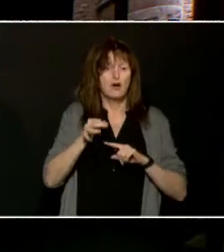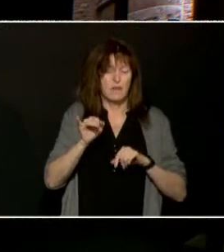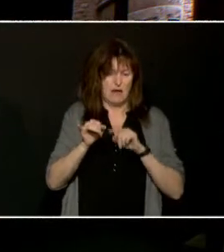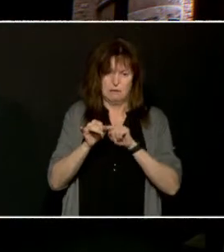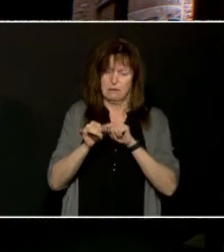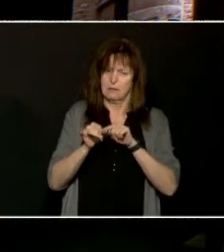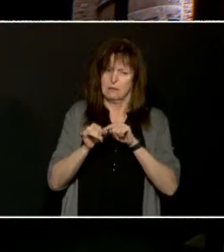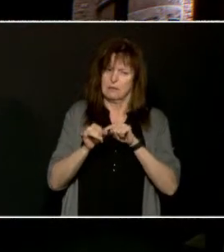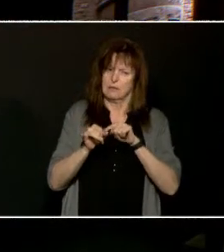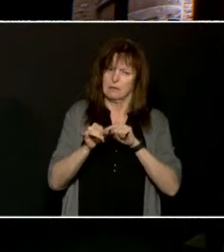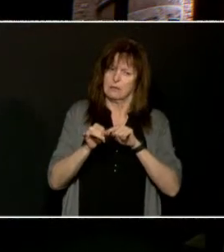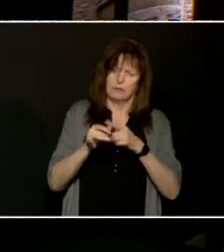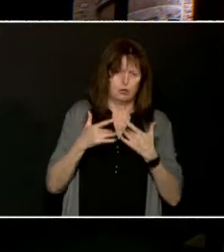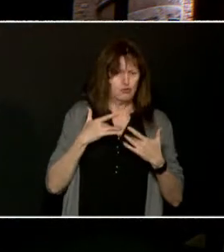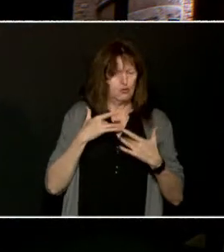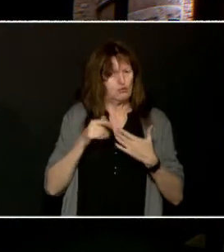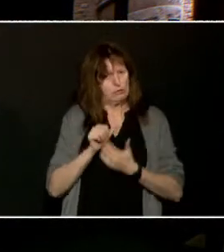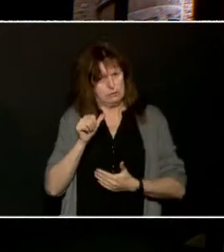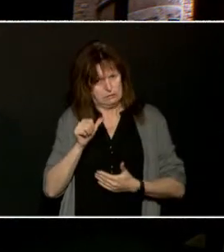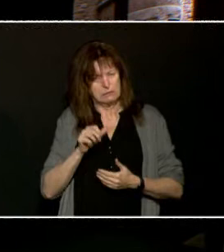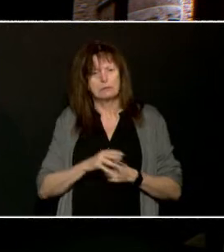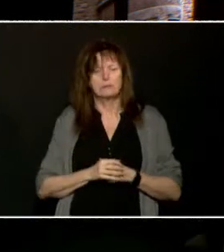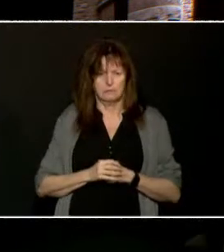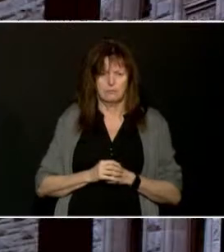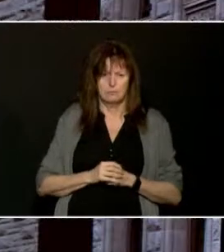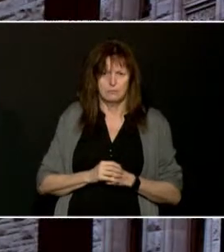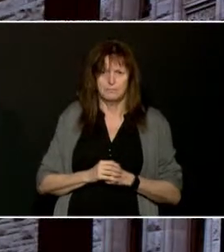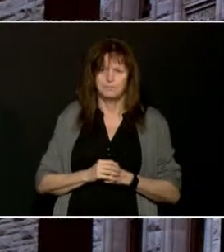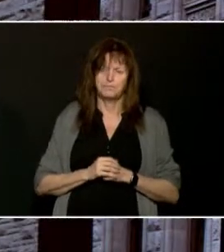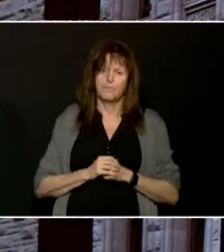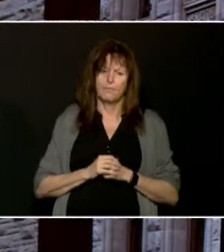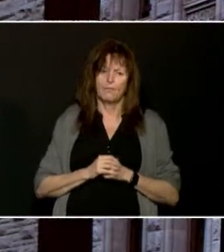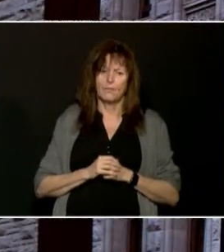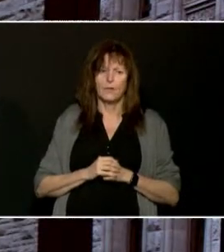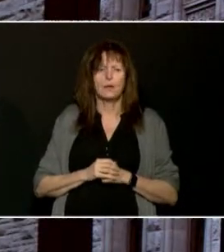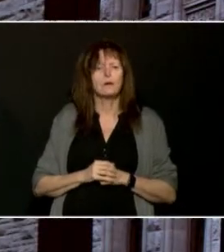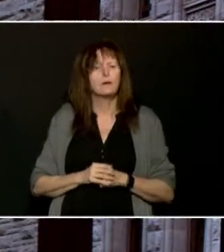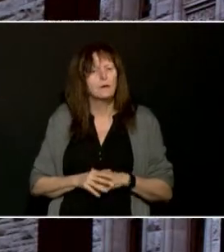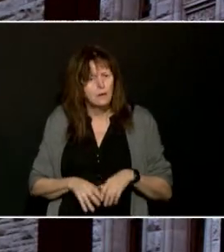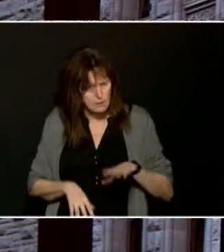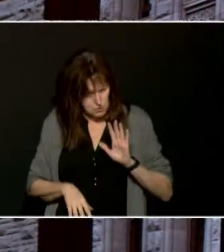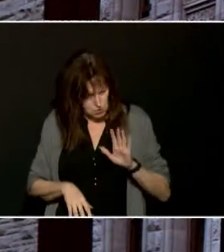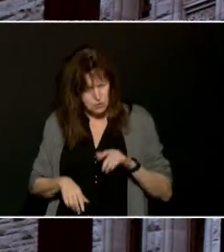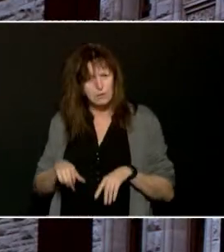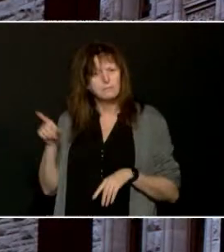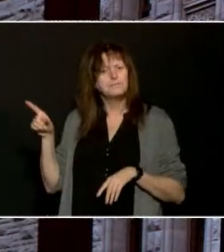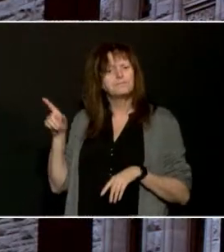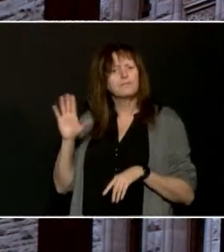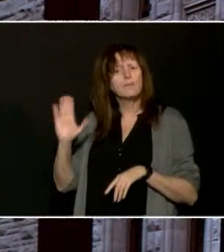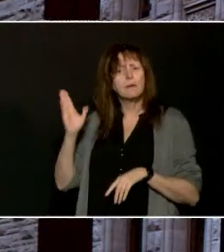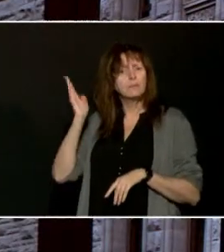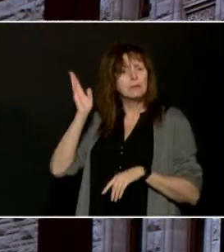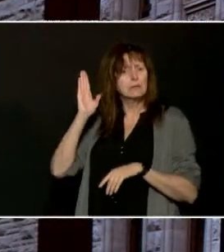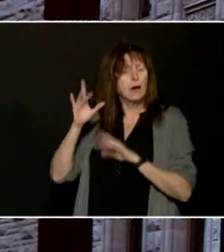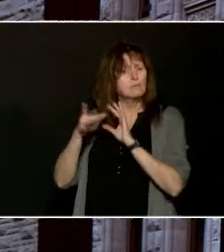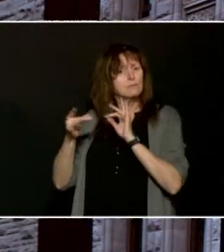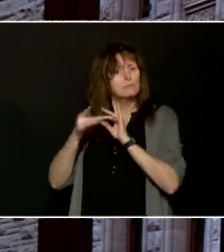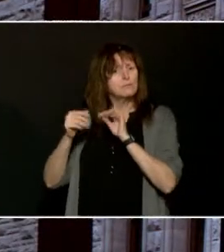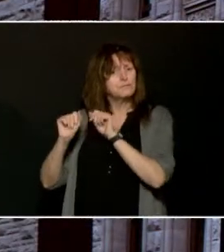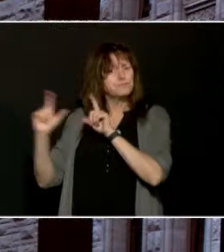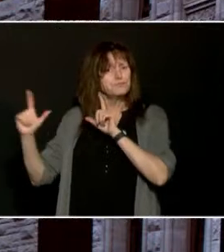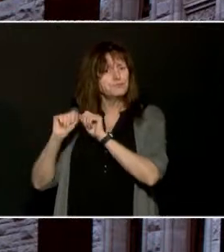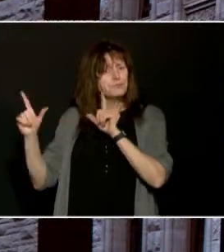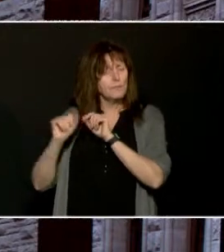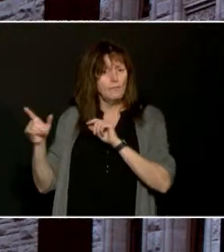And I would add, I think, and Dr. Brown did allude to it in his presentation, the other factor is as these variants come in and they start